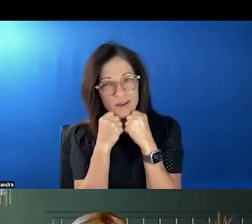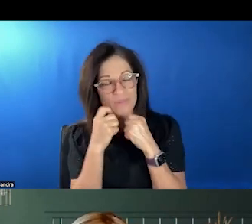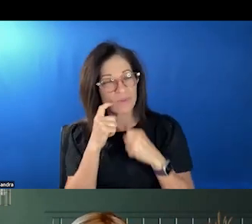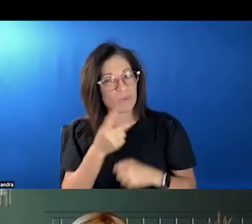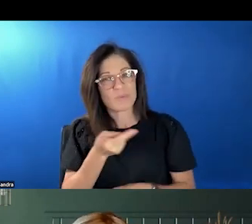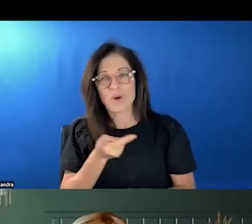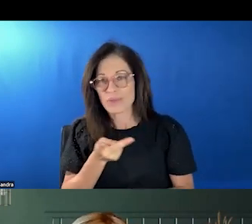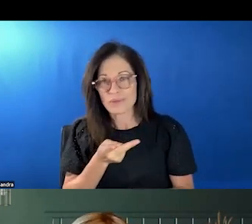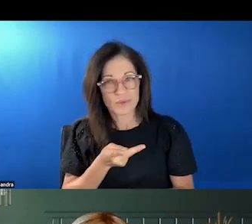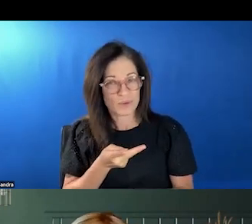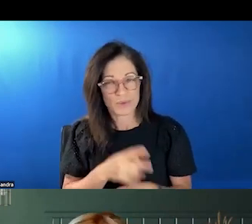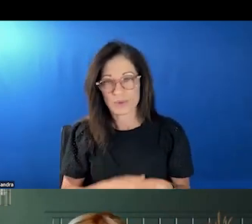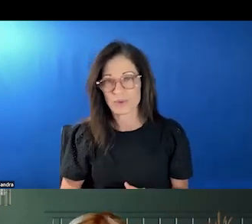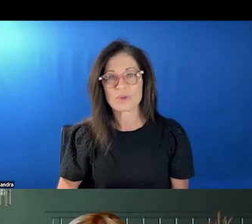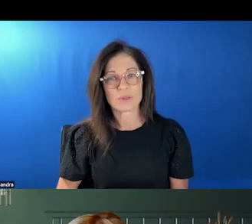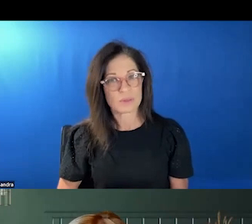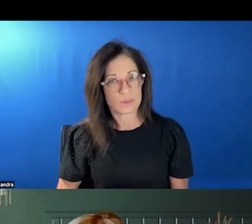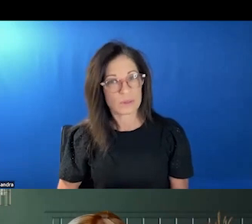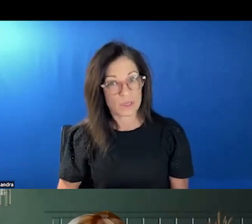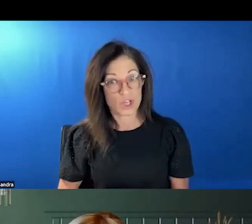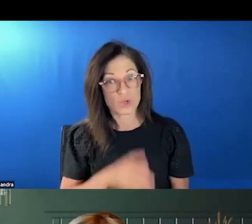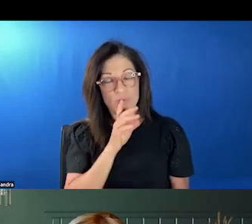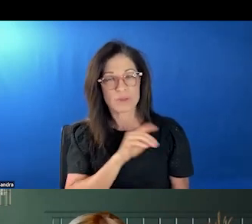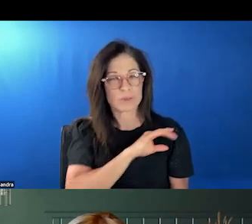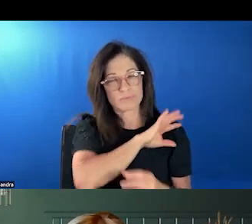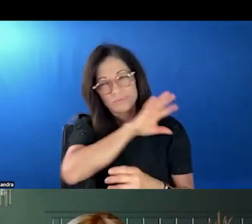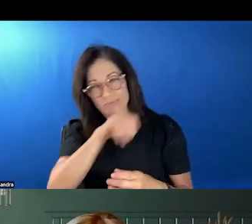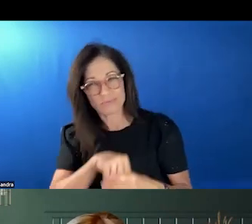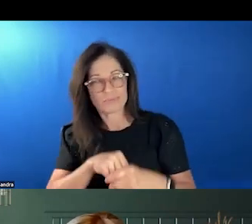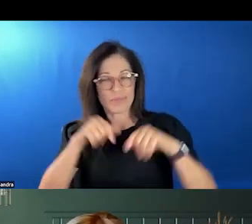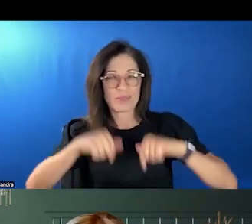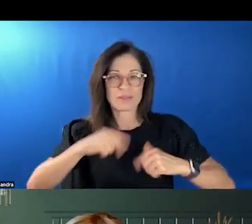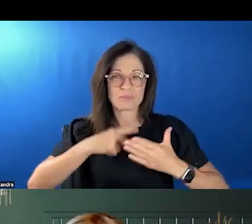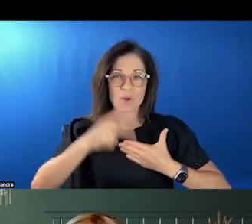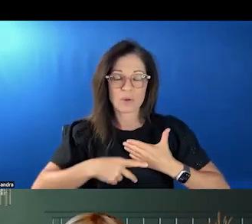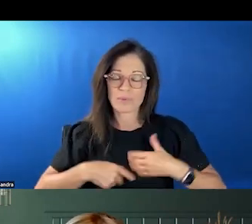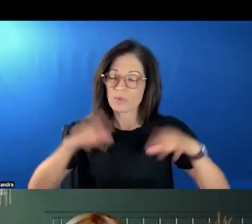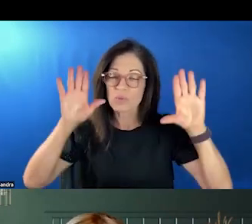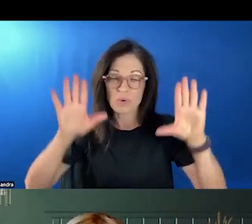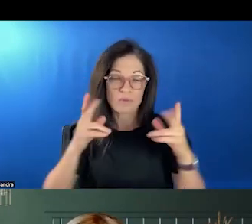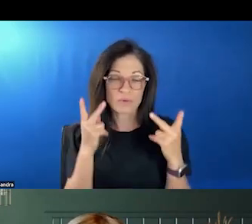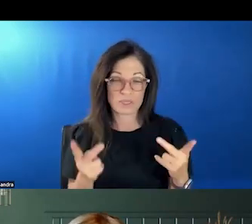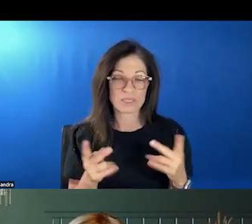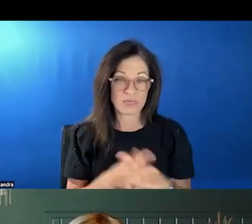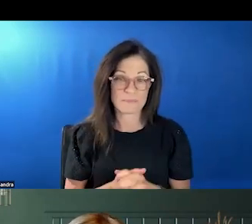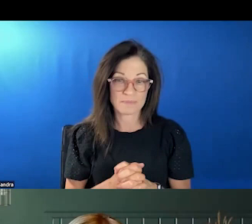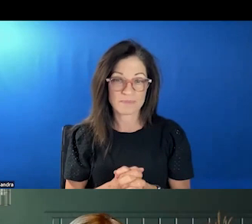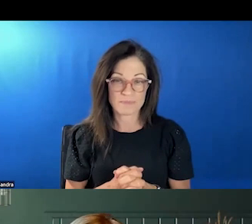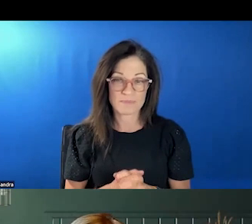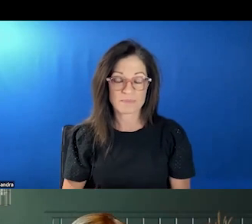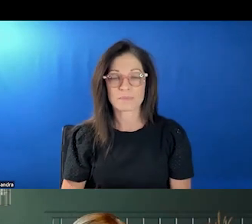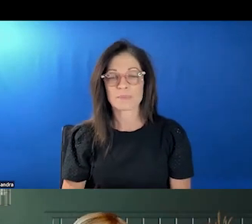and how you really bring that to this program. And it's so wonderful to see. And I think we have to think